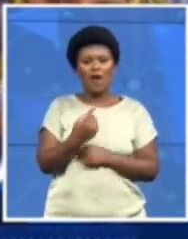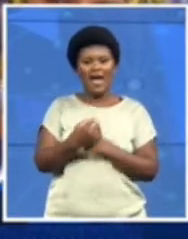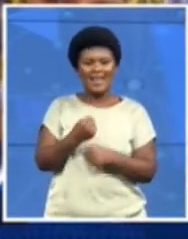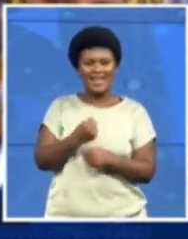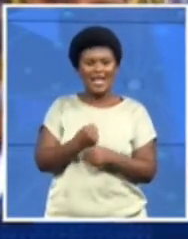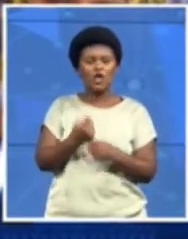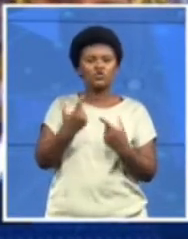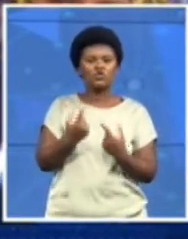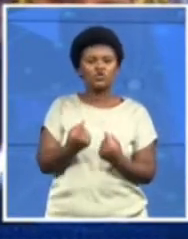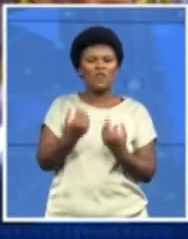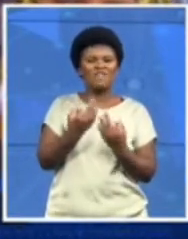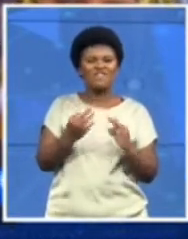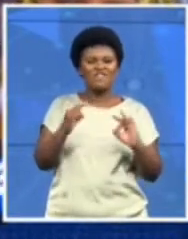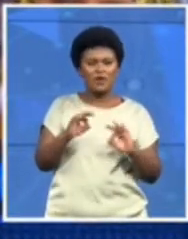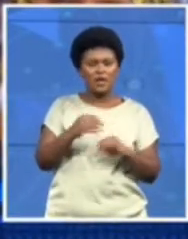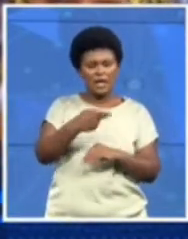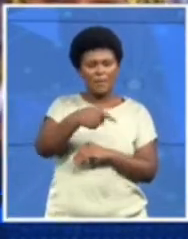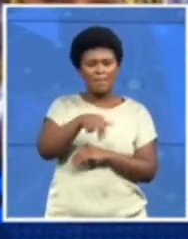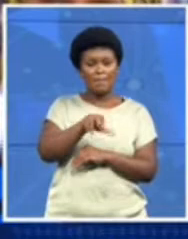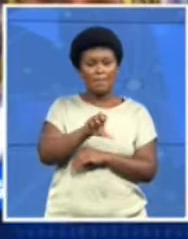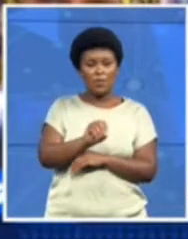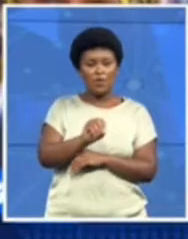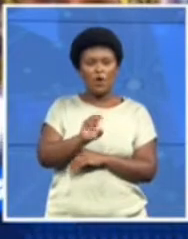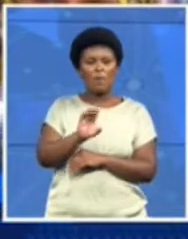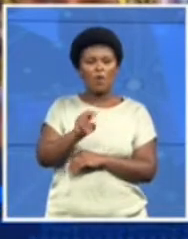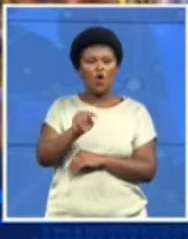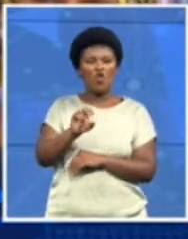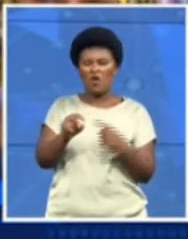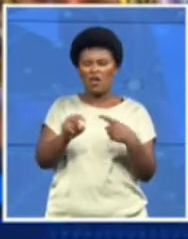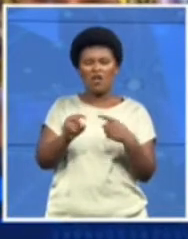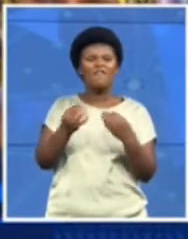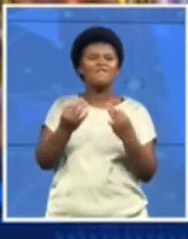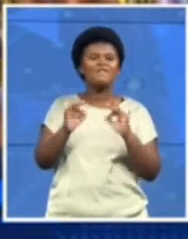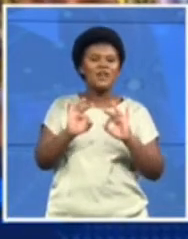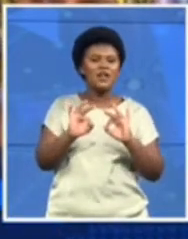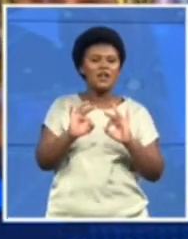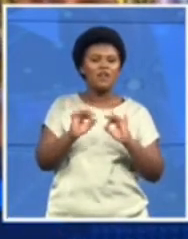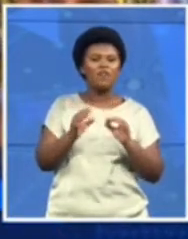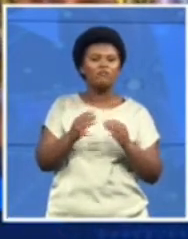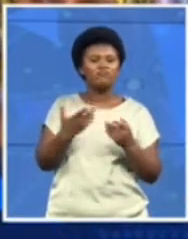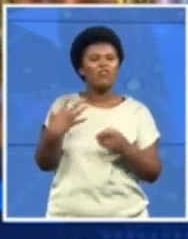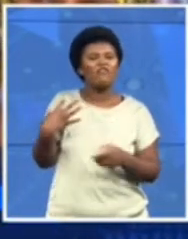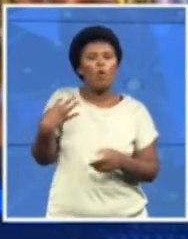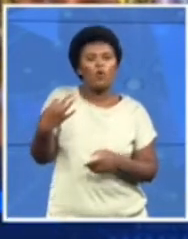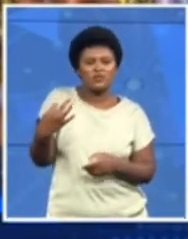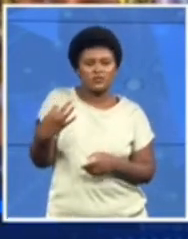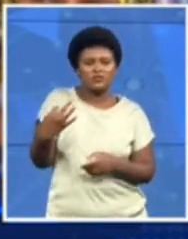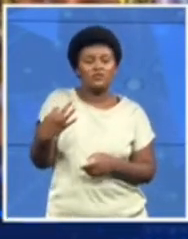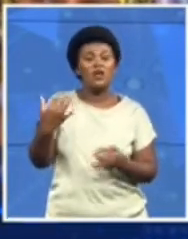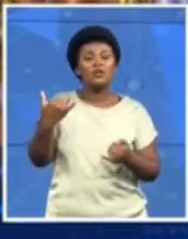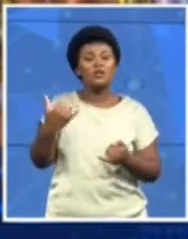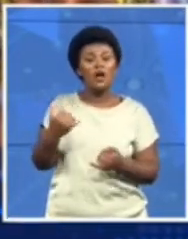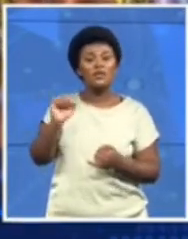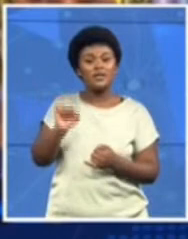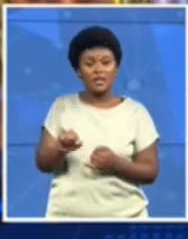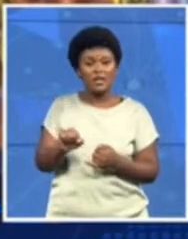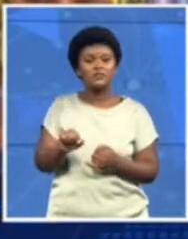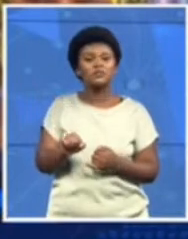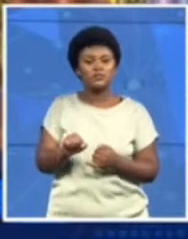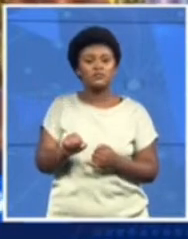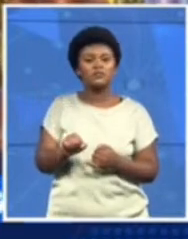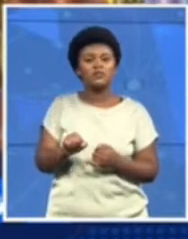And this one, even though you would ordinarily get instruction from our society